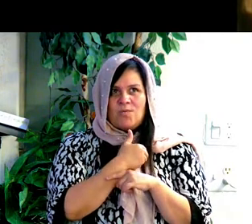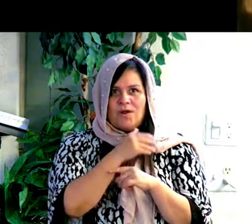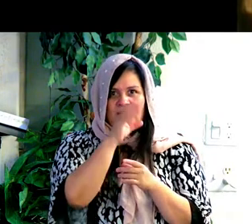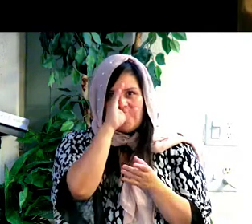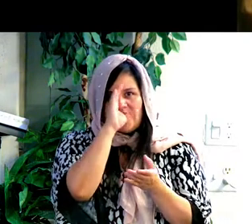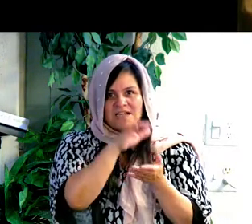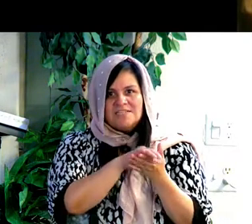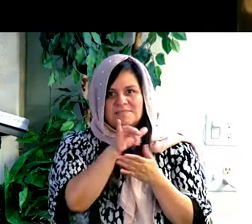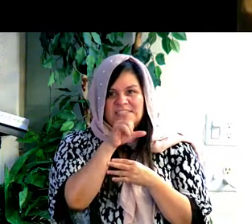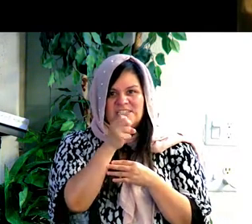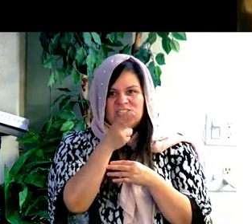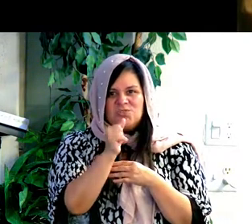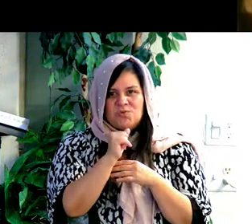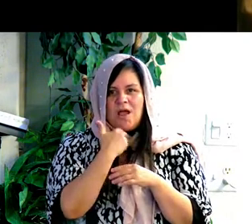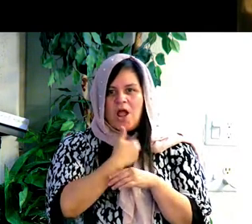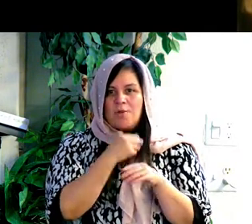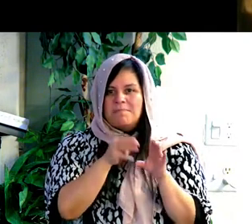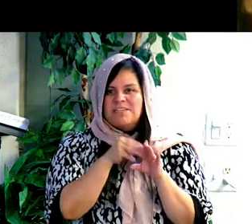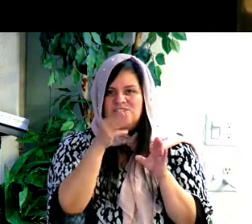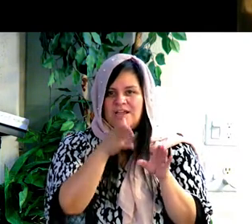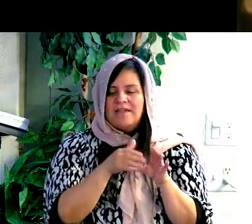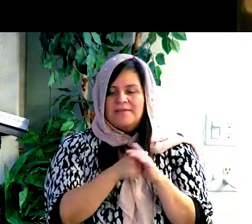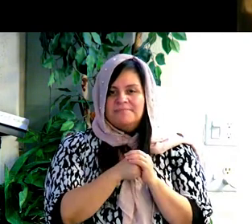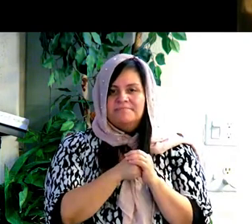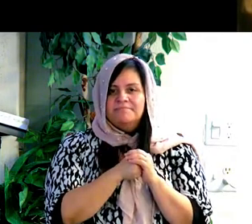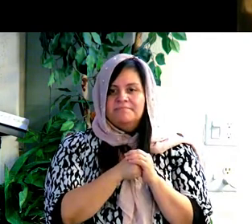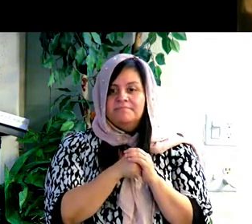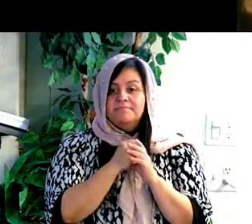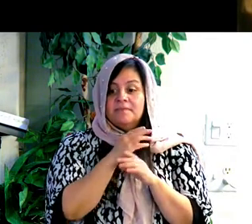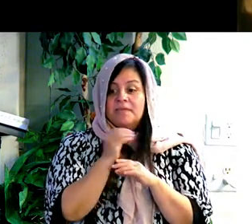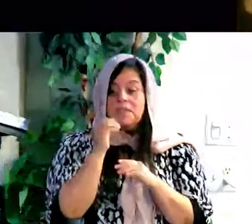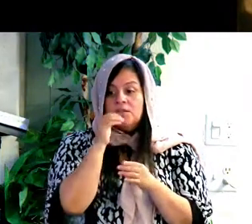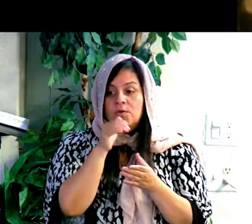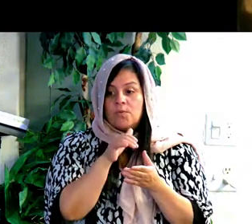Yeshua. And so, the kalah, the bride,